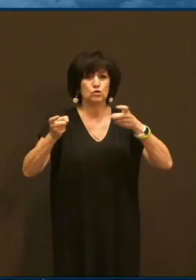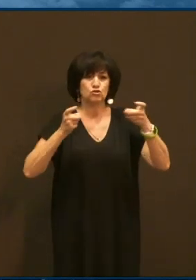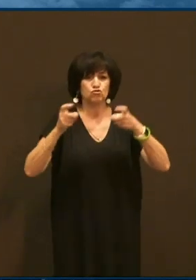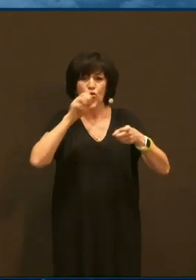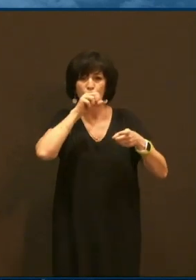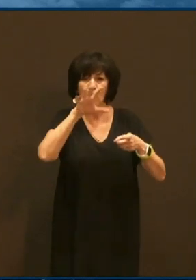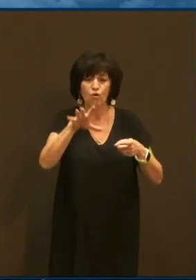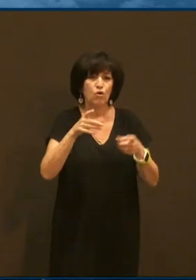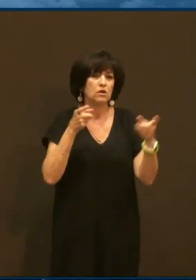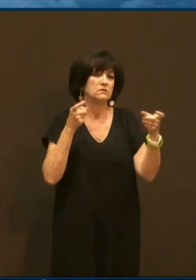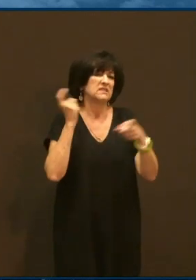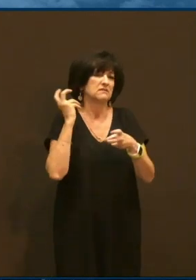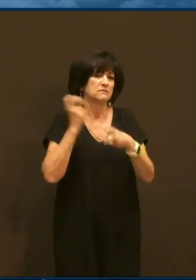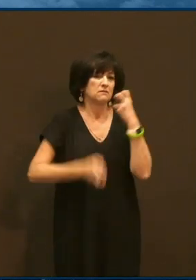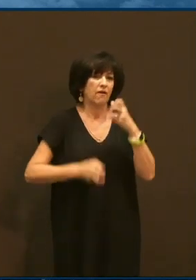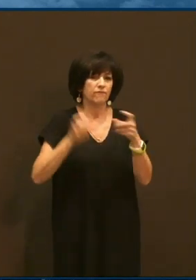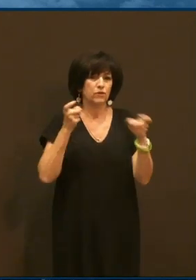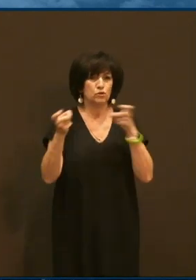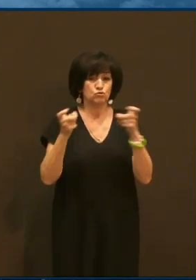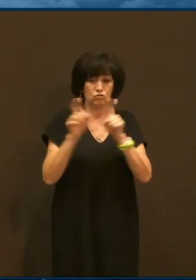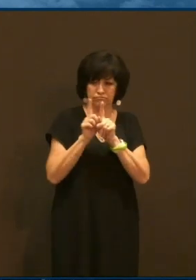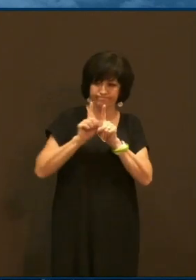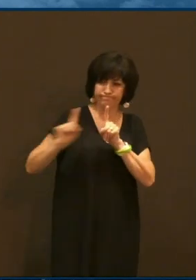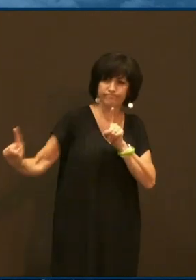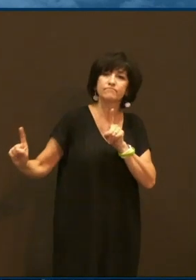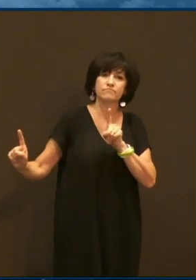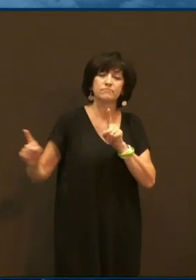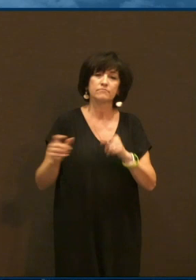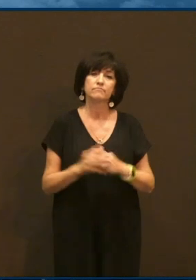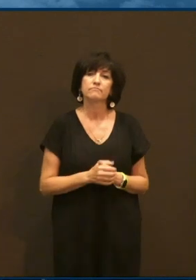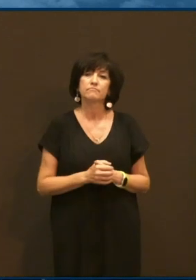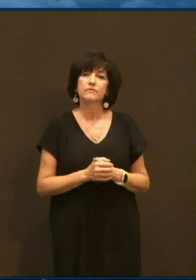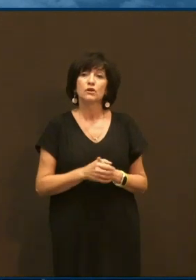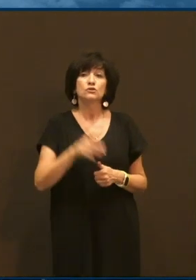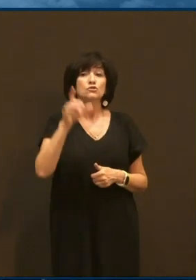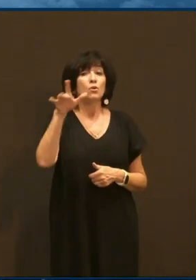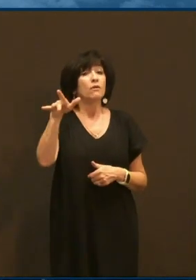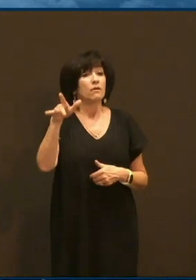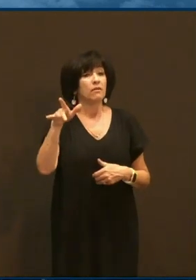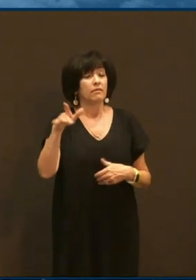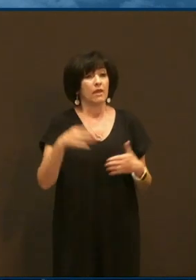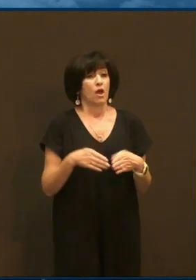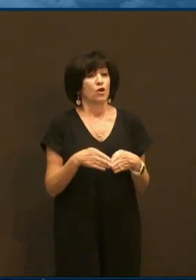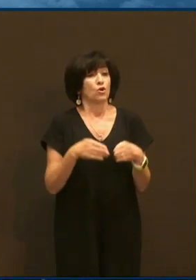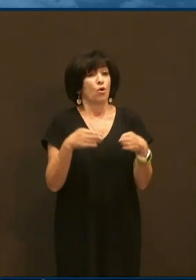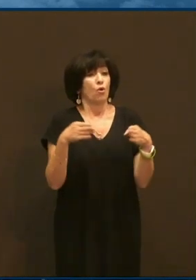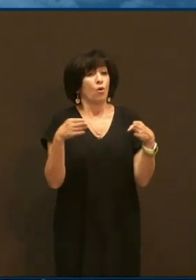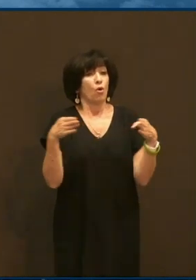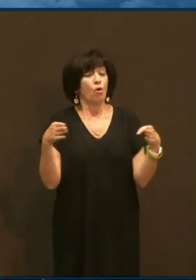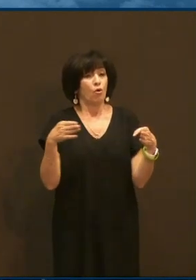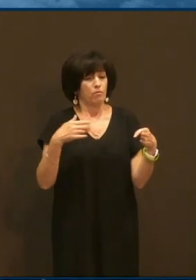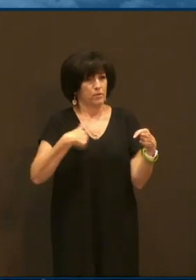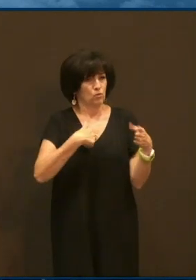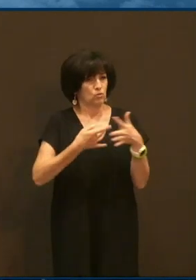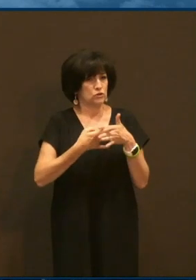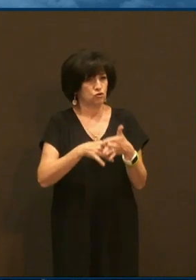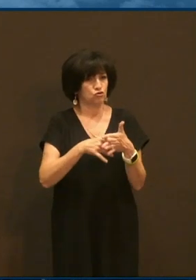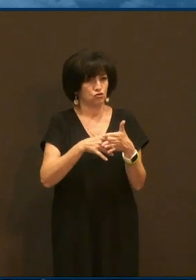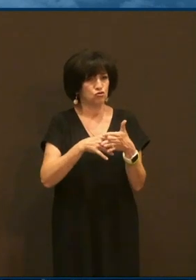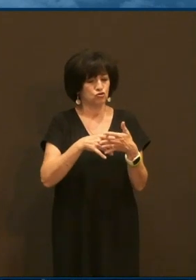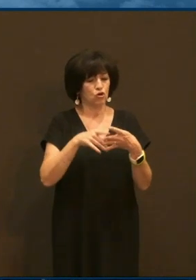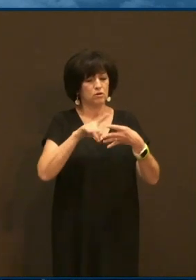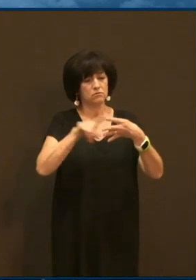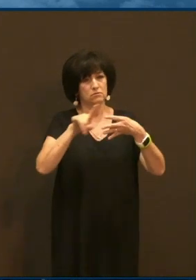social distancing. So you can see our rolling reopening, which started in early May and continues now